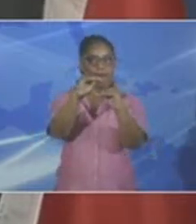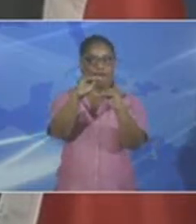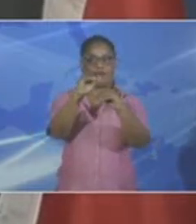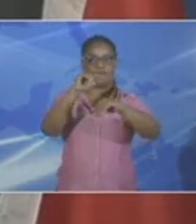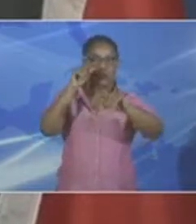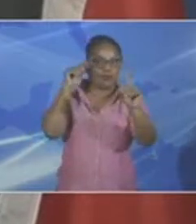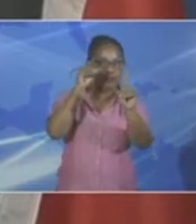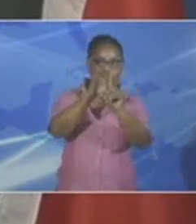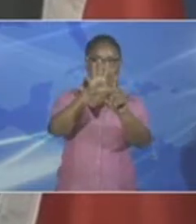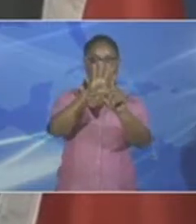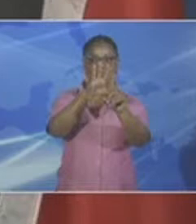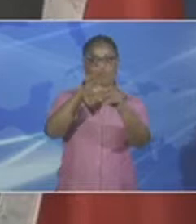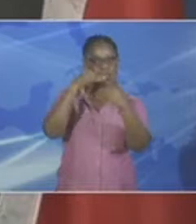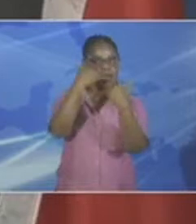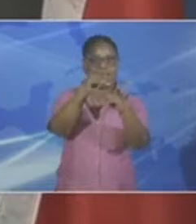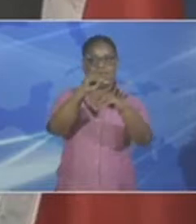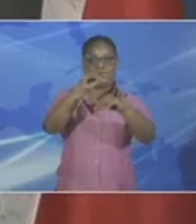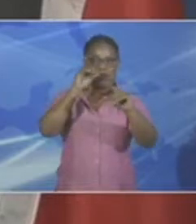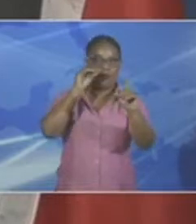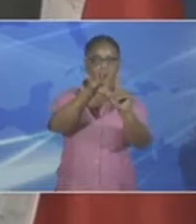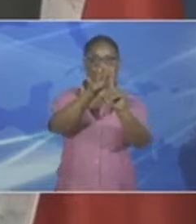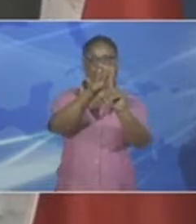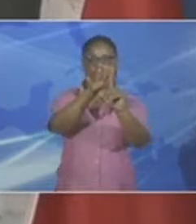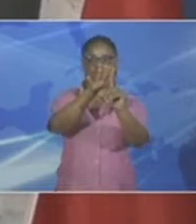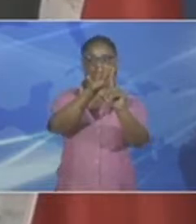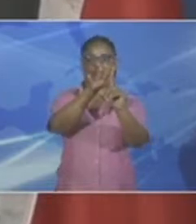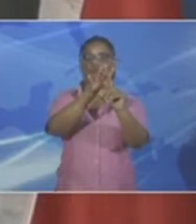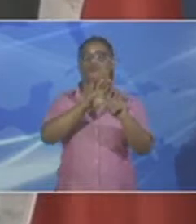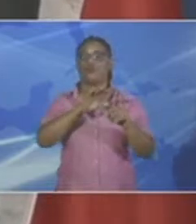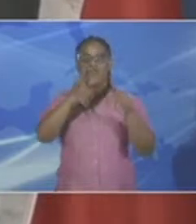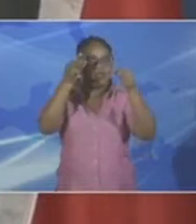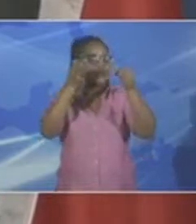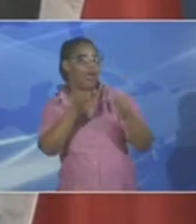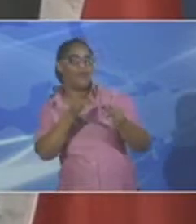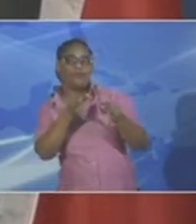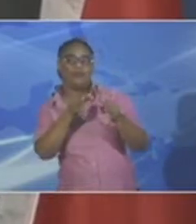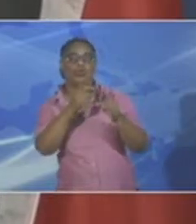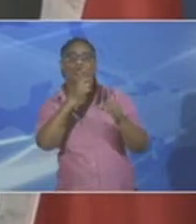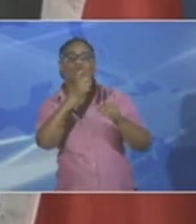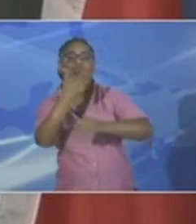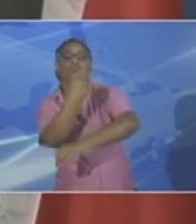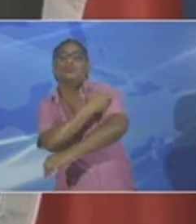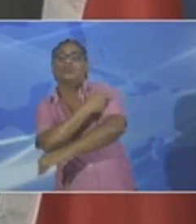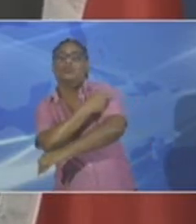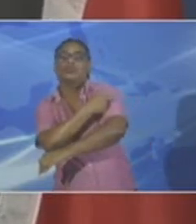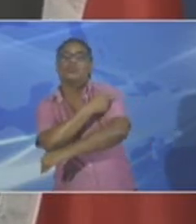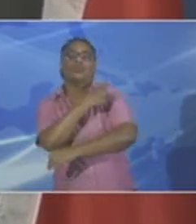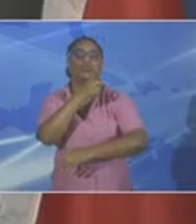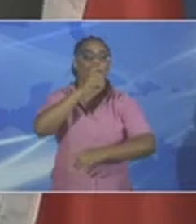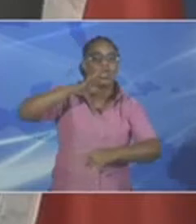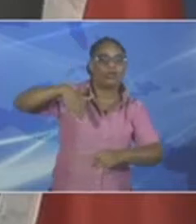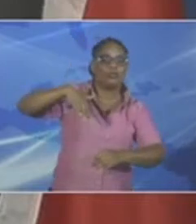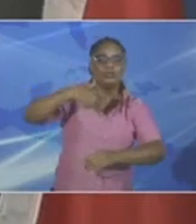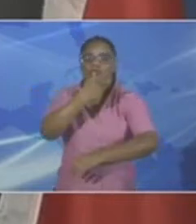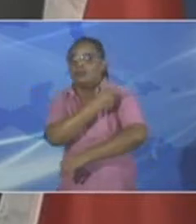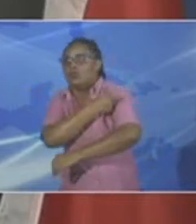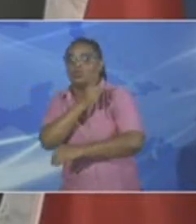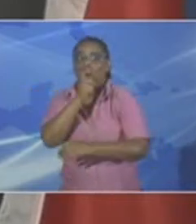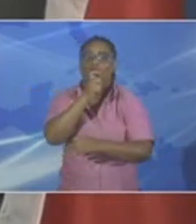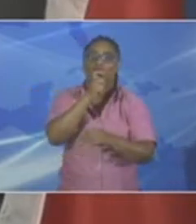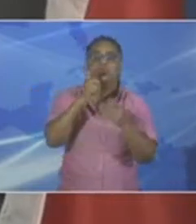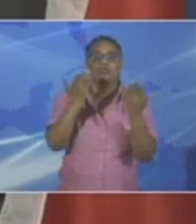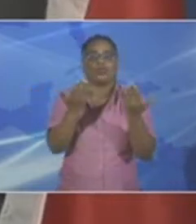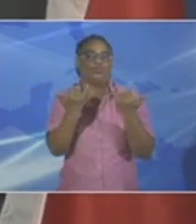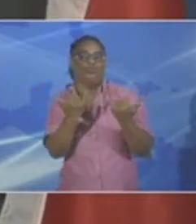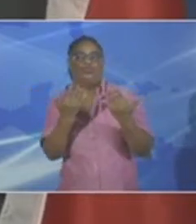persons and determining who was vaccinated and who was not. We're in a position now to do away with all of that.